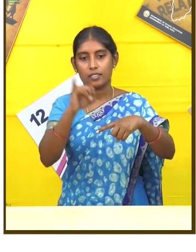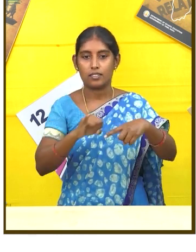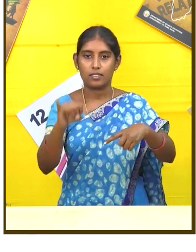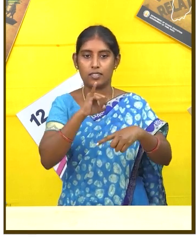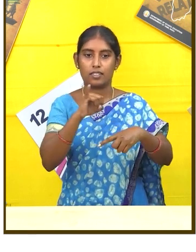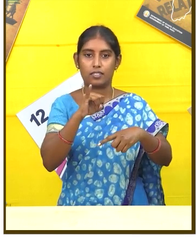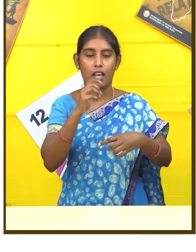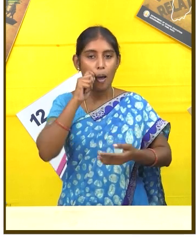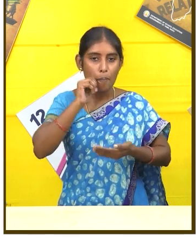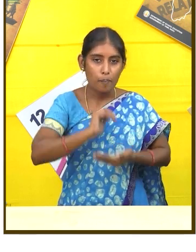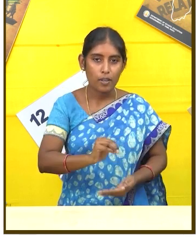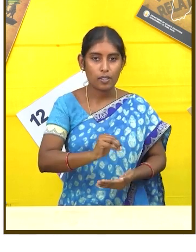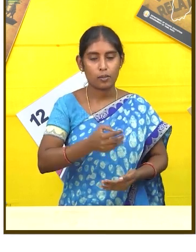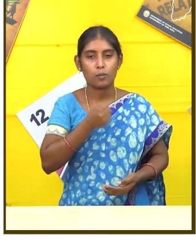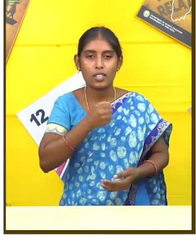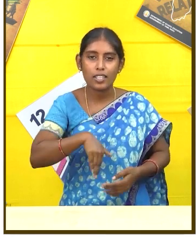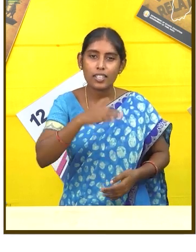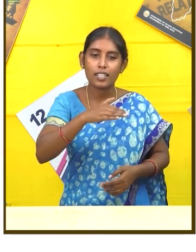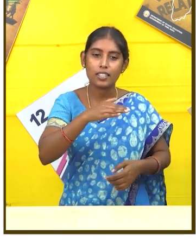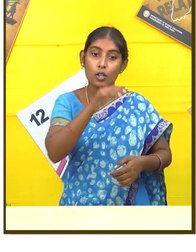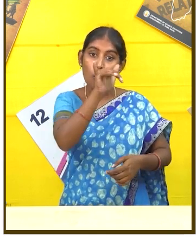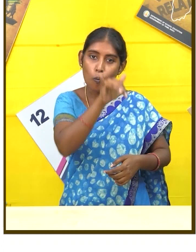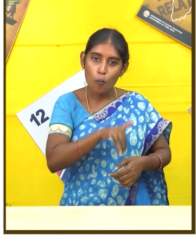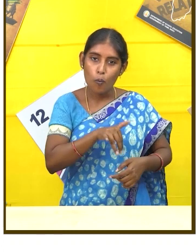4 into son's age is y plus 6.